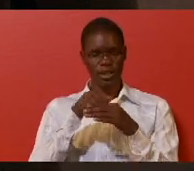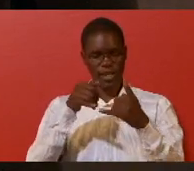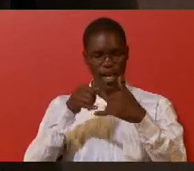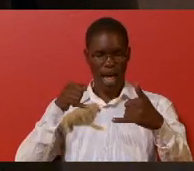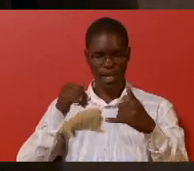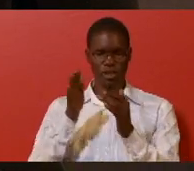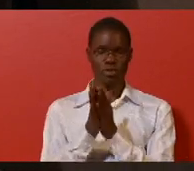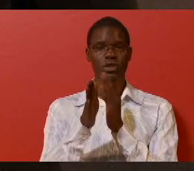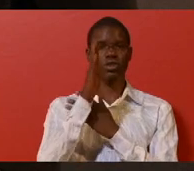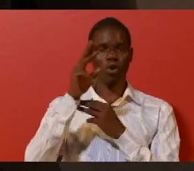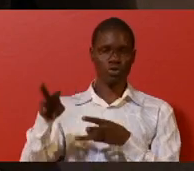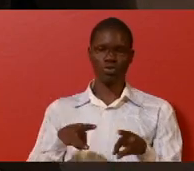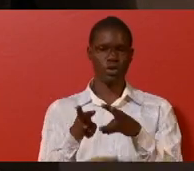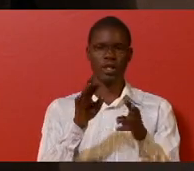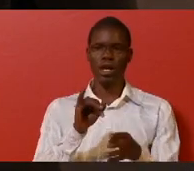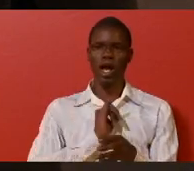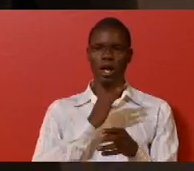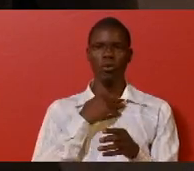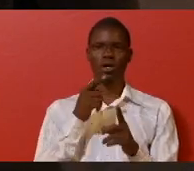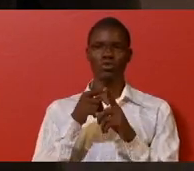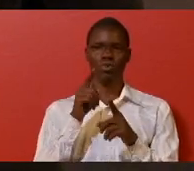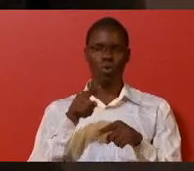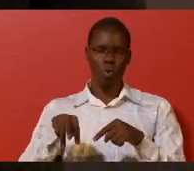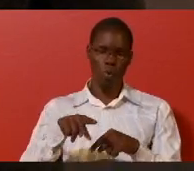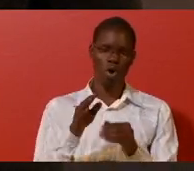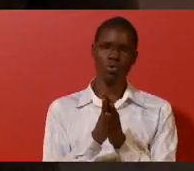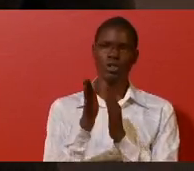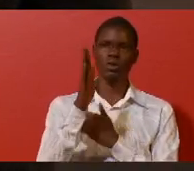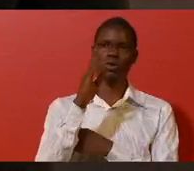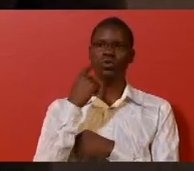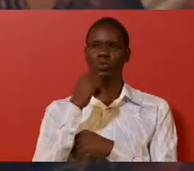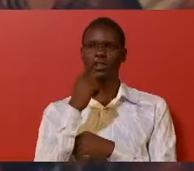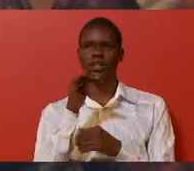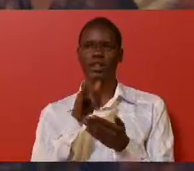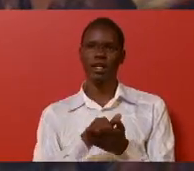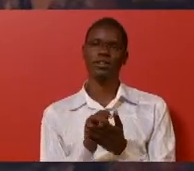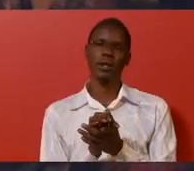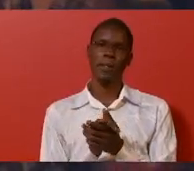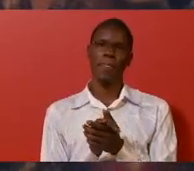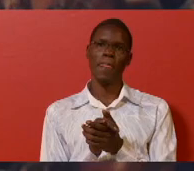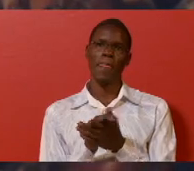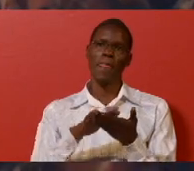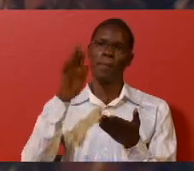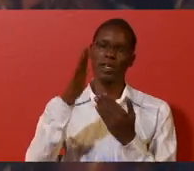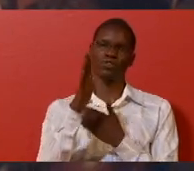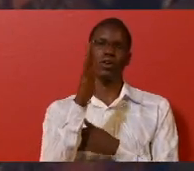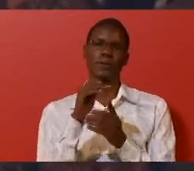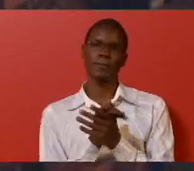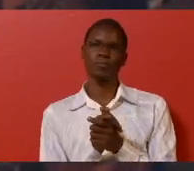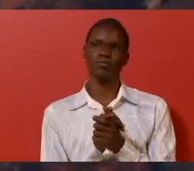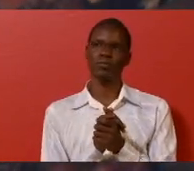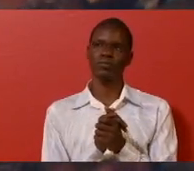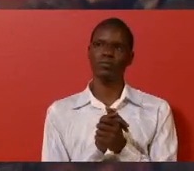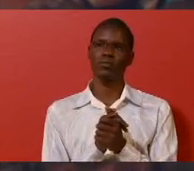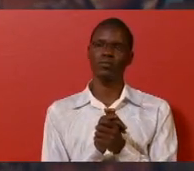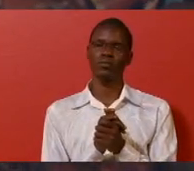God's way. I want to walk with God. Is there someone saying that? Okay, praise God, praise God. I have